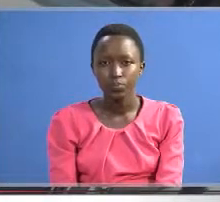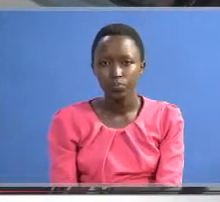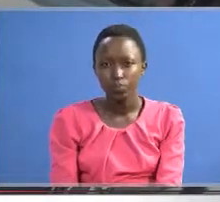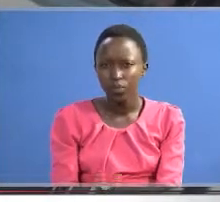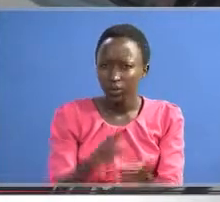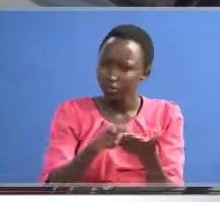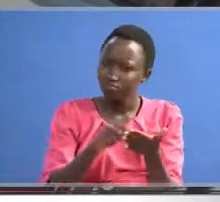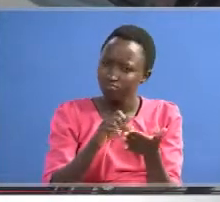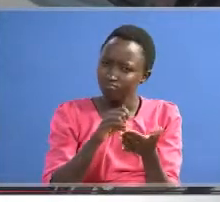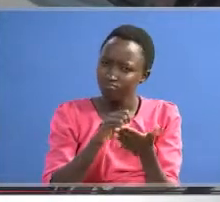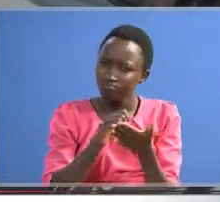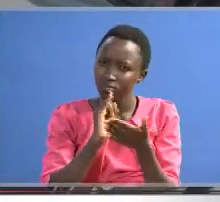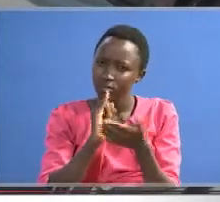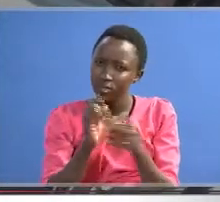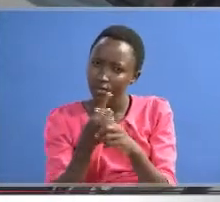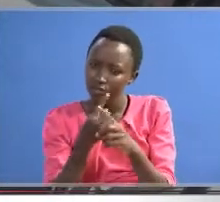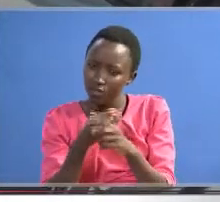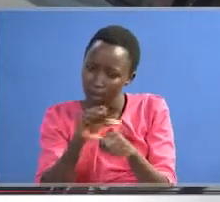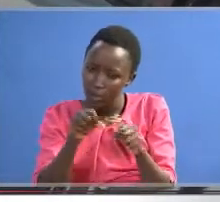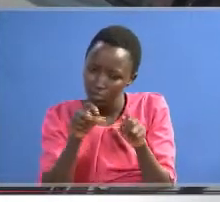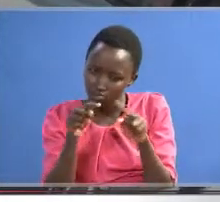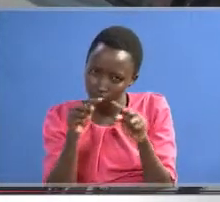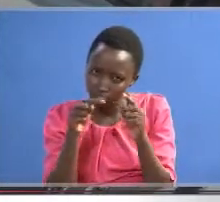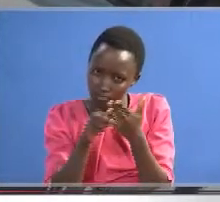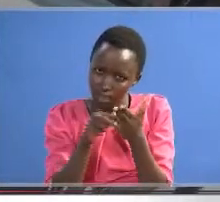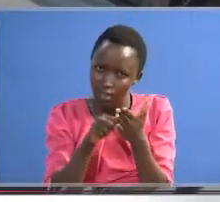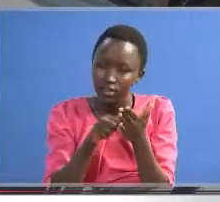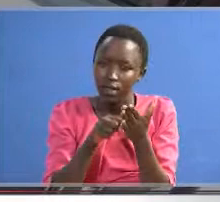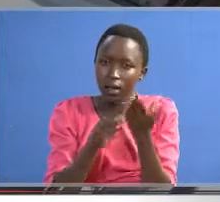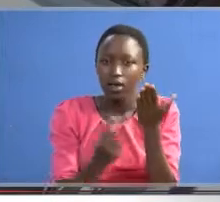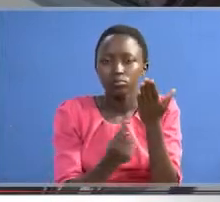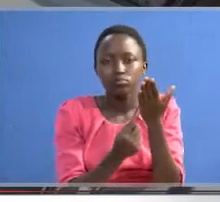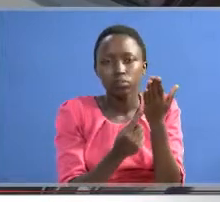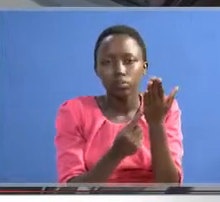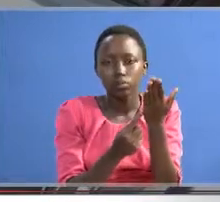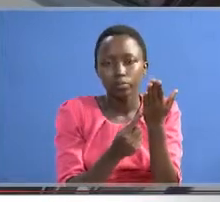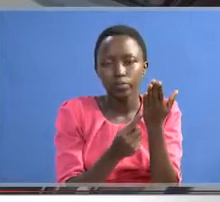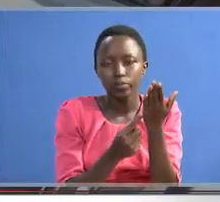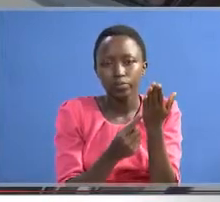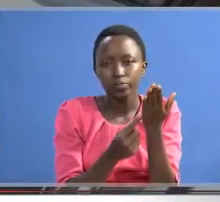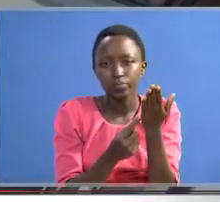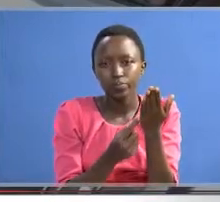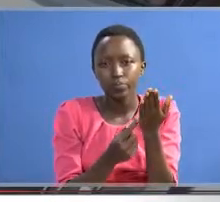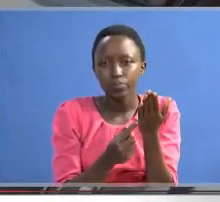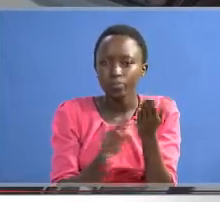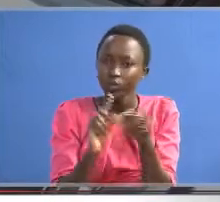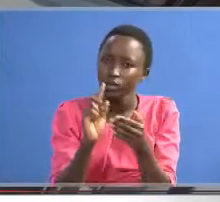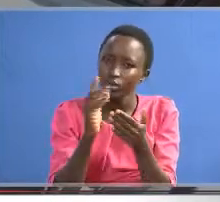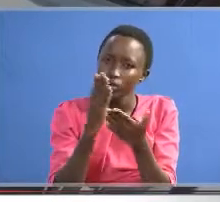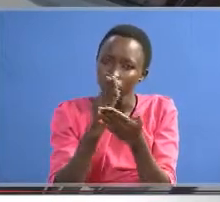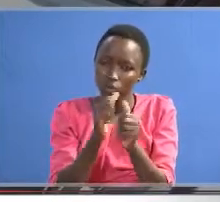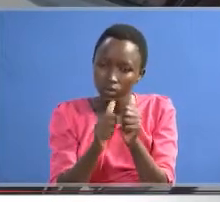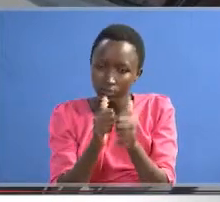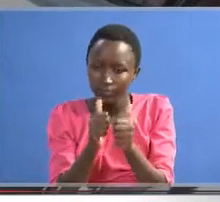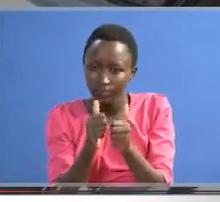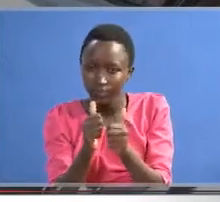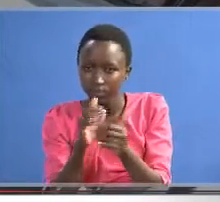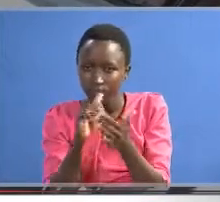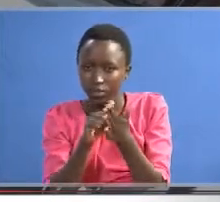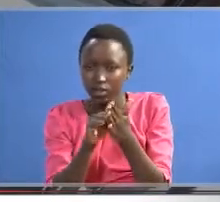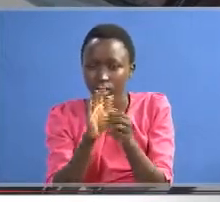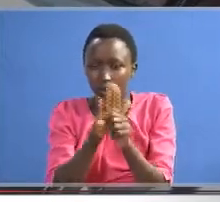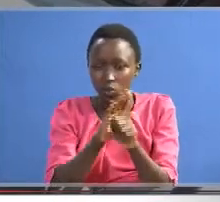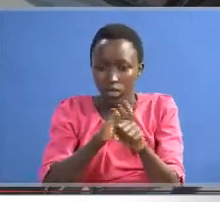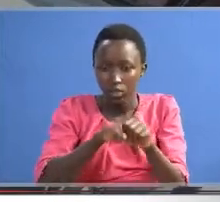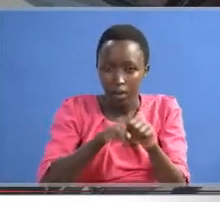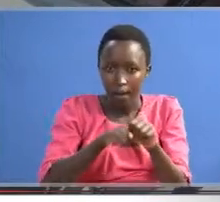What is different about this particular technology and innovation is the fact that most of the